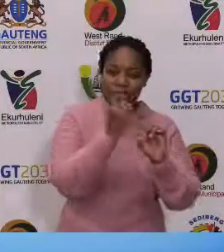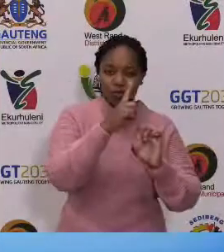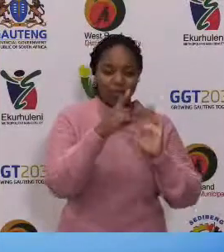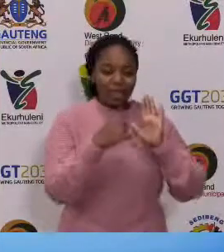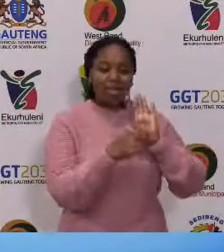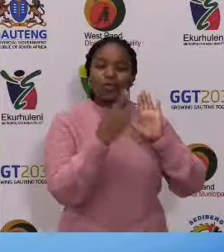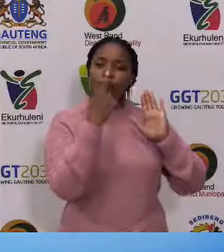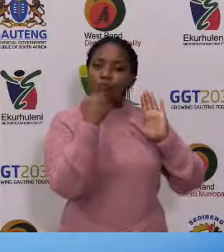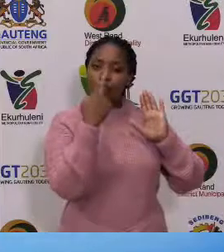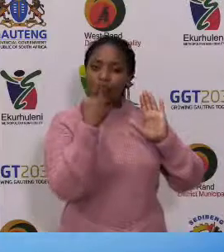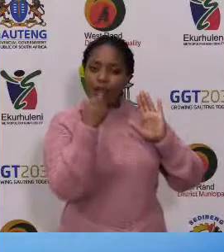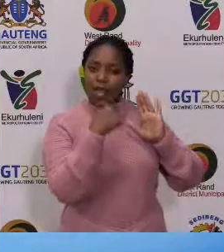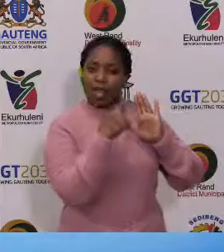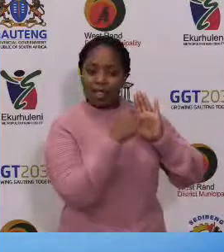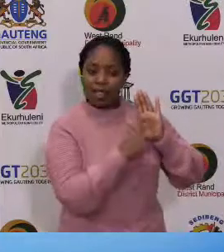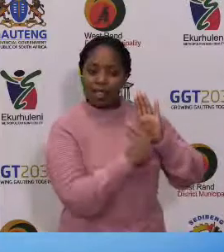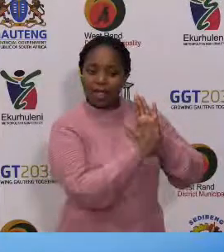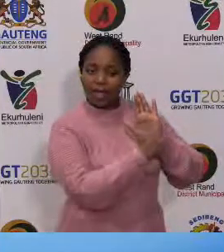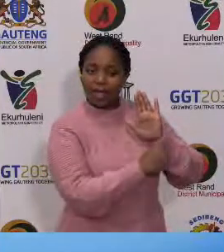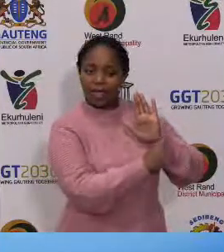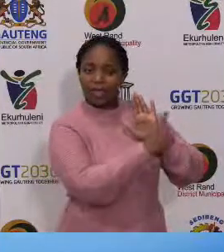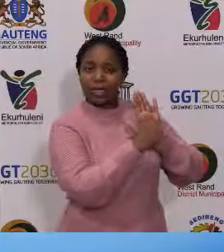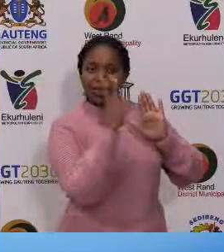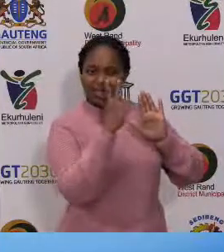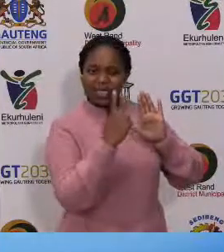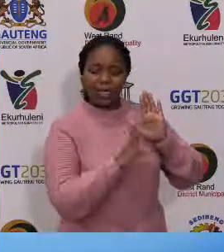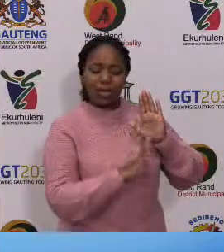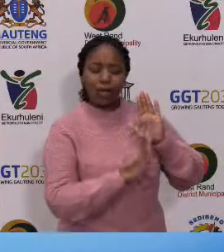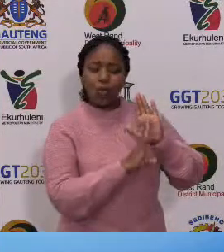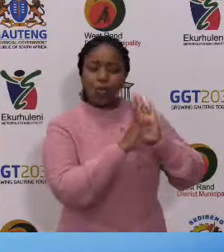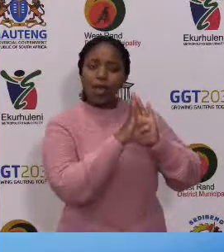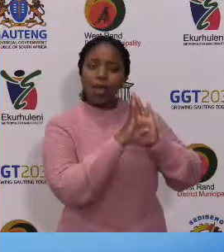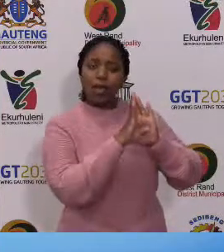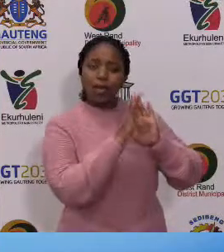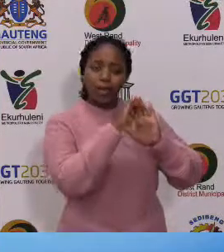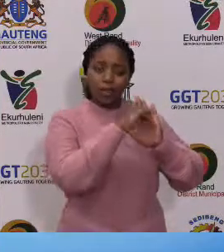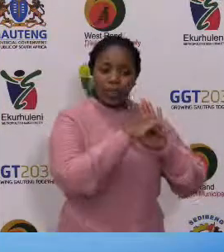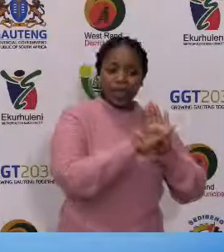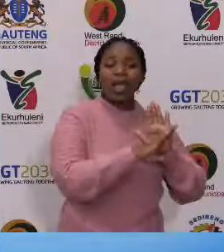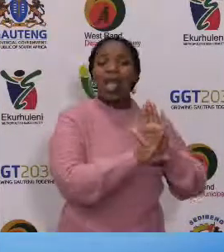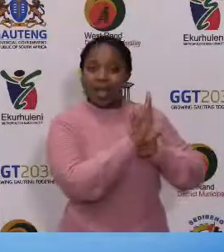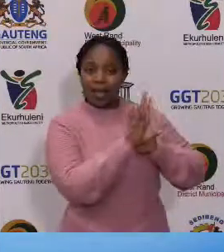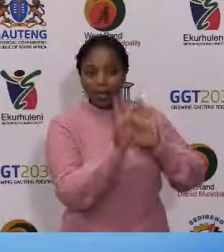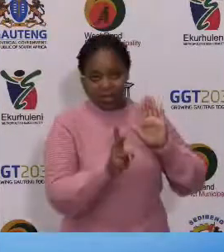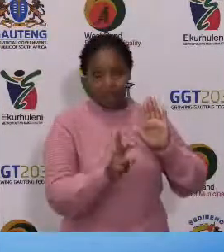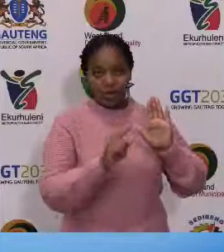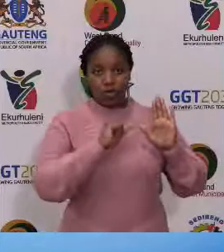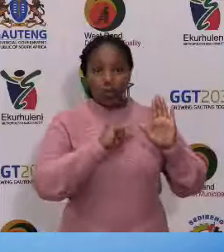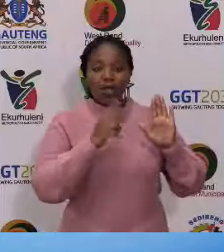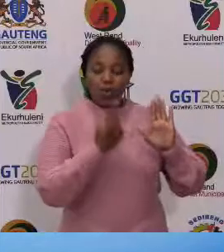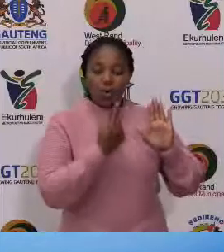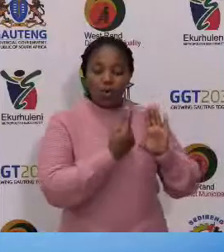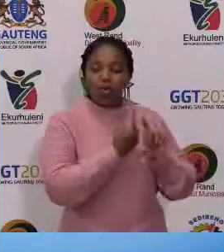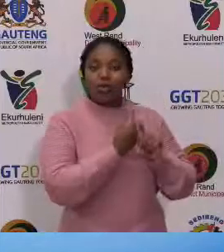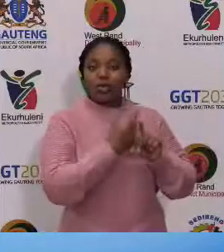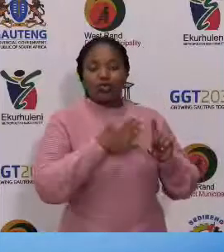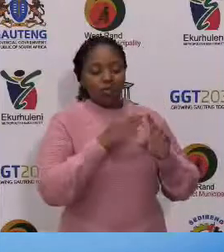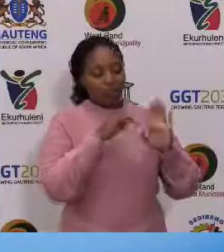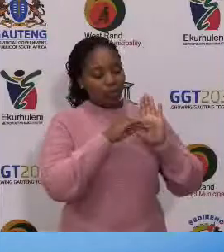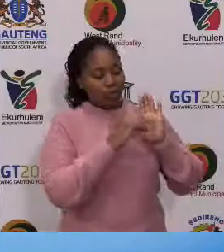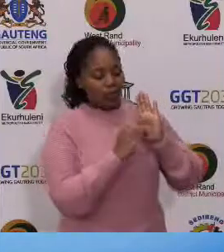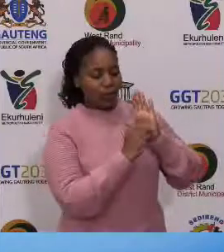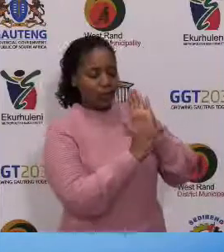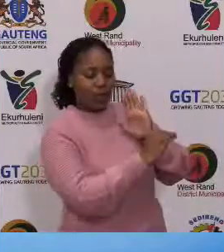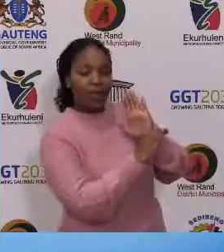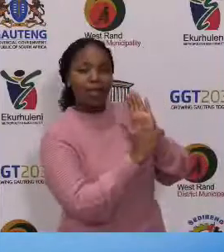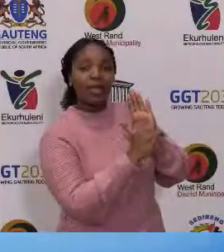line going up and then down, but now up again. What you want is the red line to always be below the threshold, below the orange